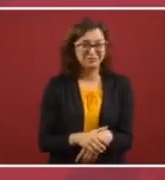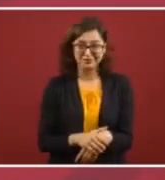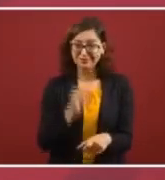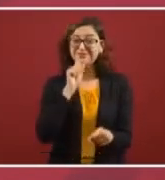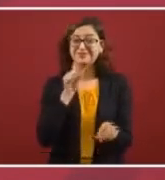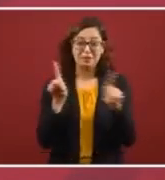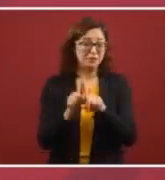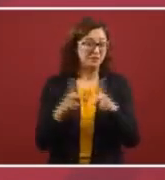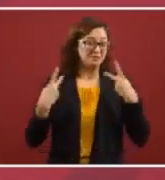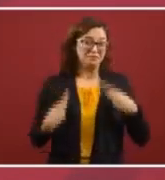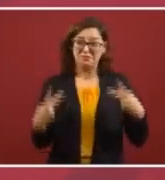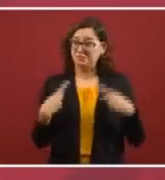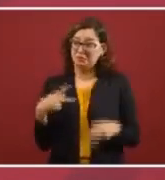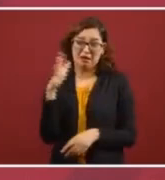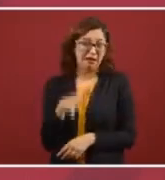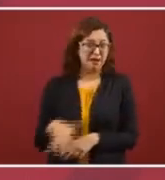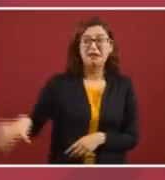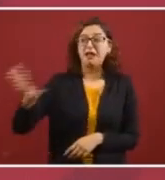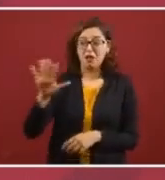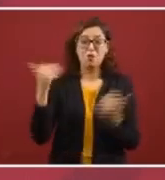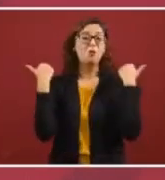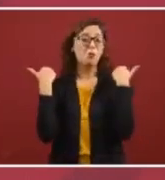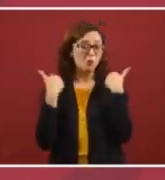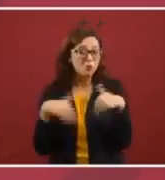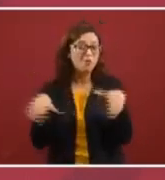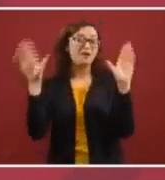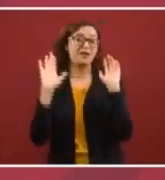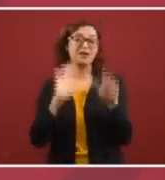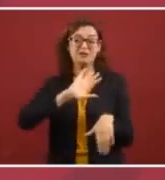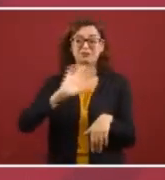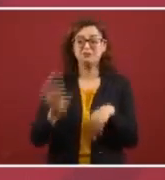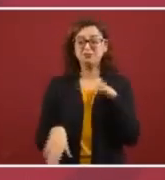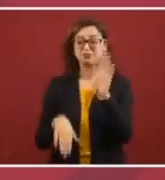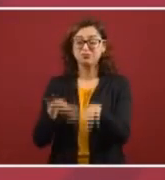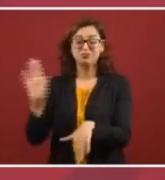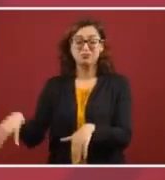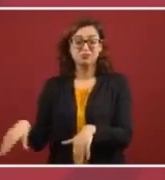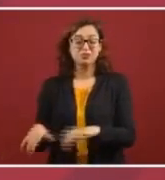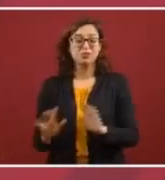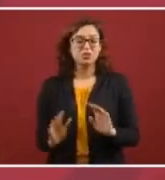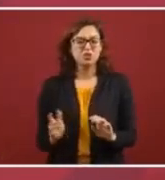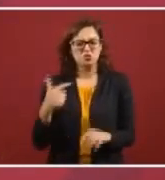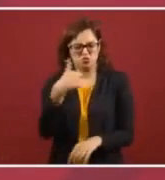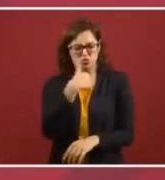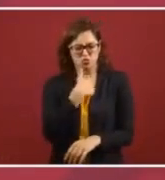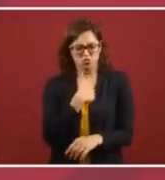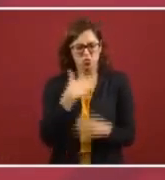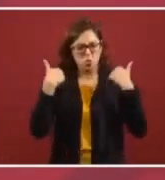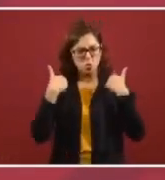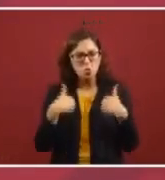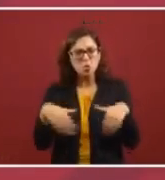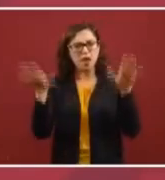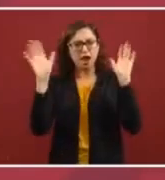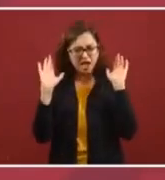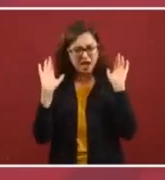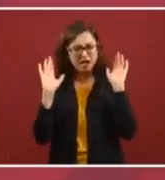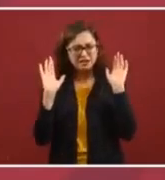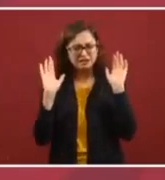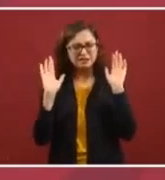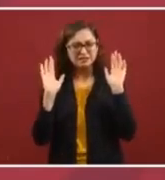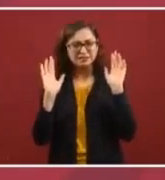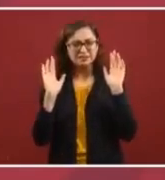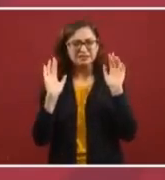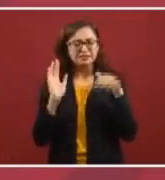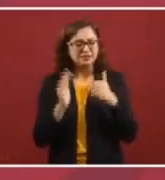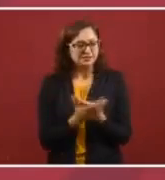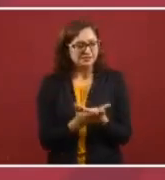But also people, civilians. So today, even though you're